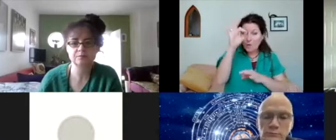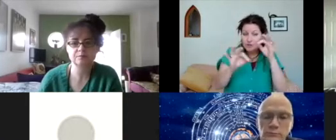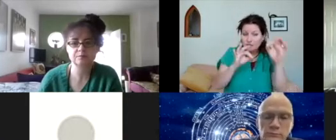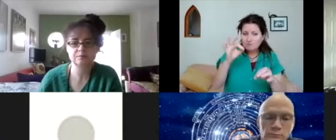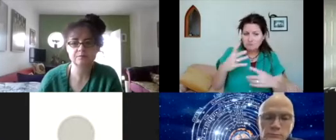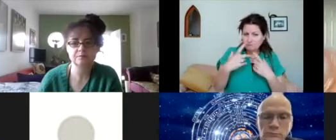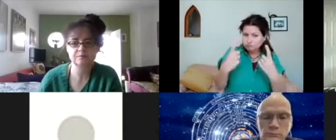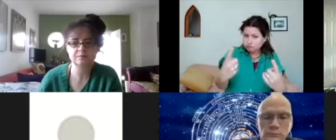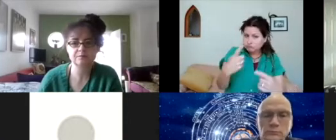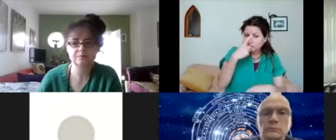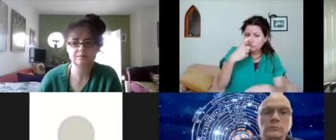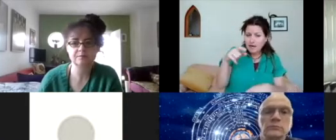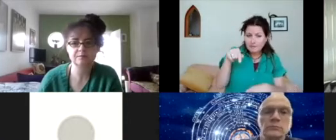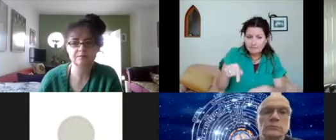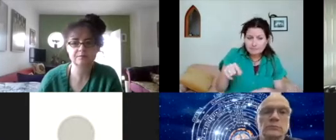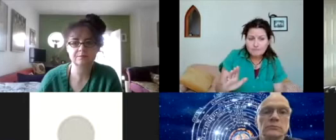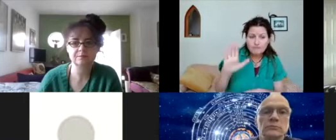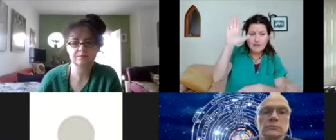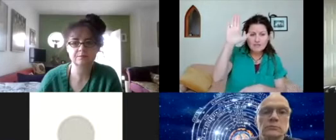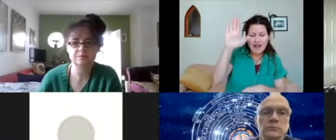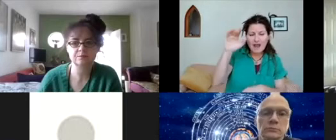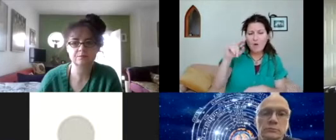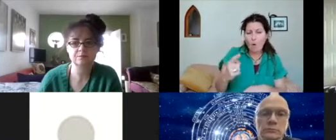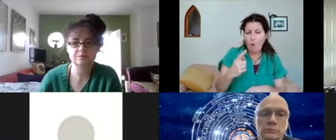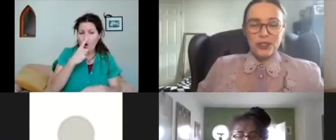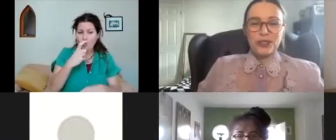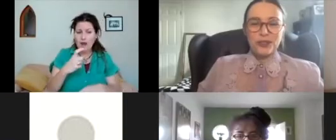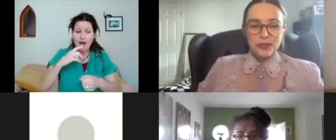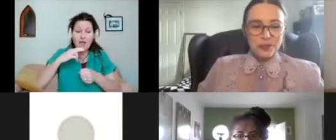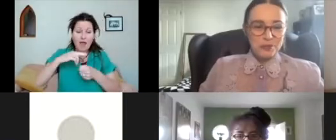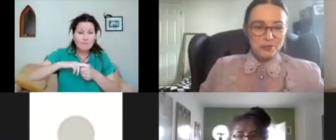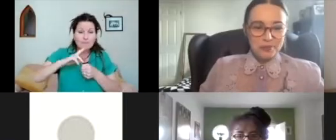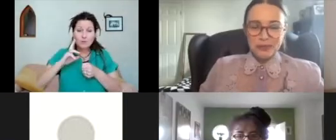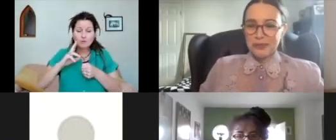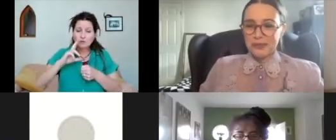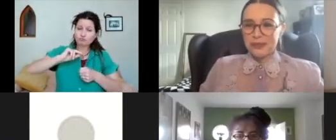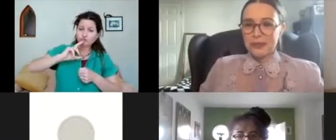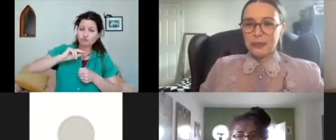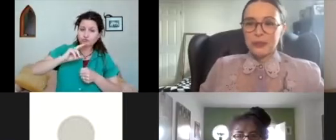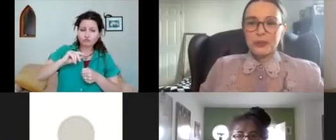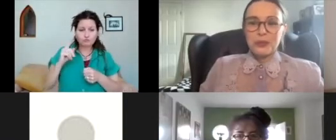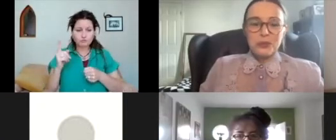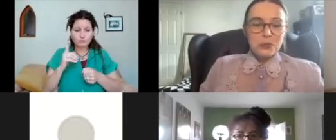hands or just unmute yourself and we can go through.